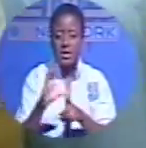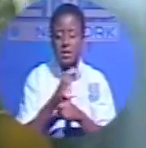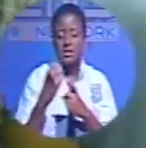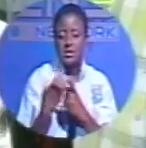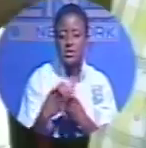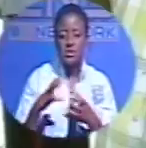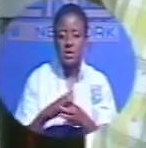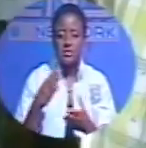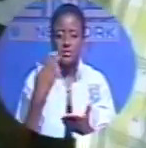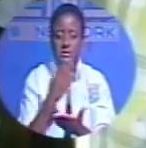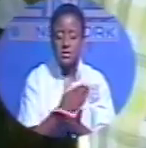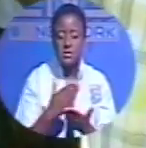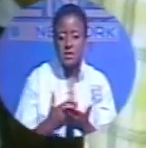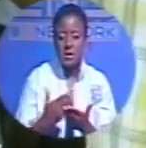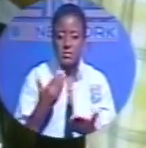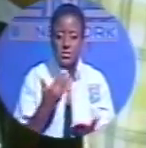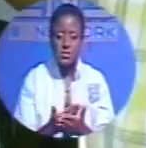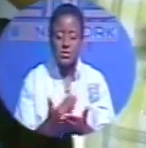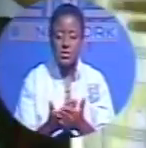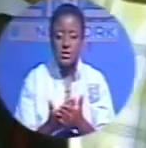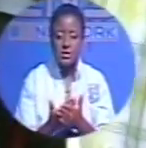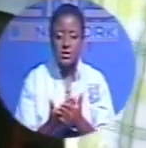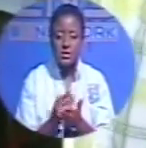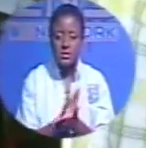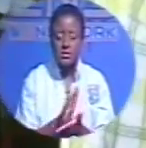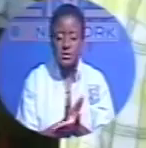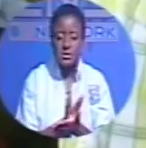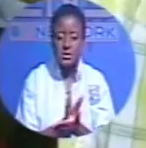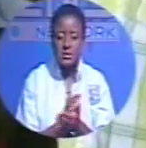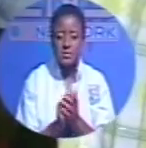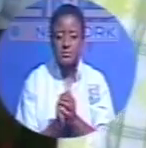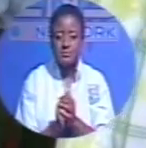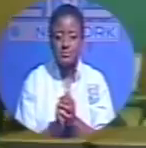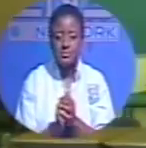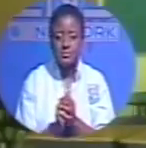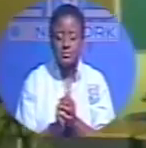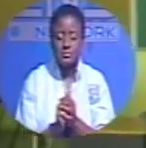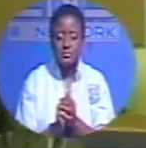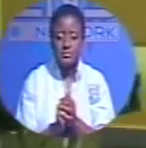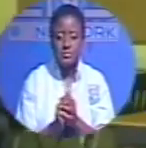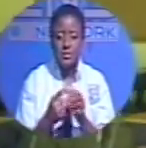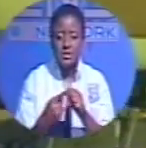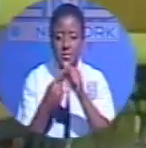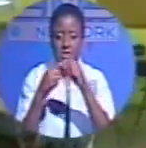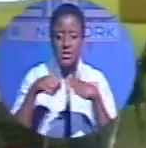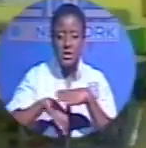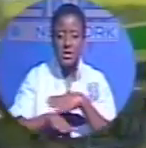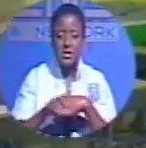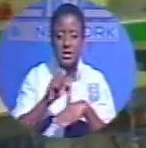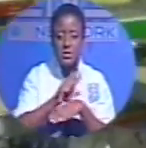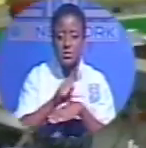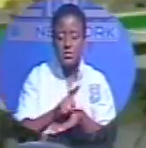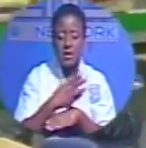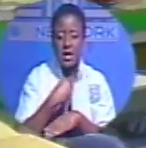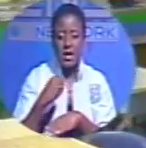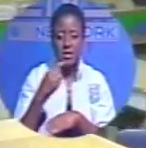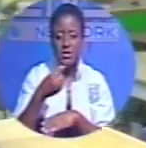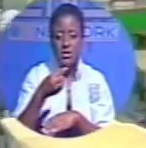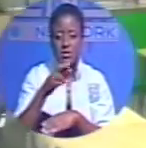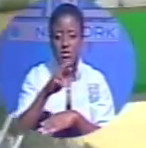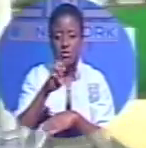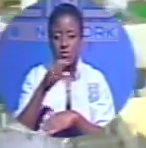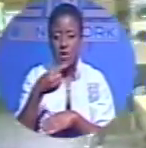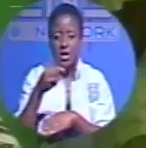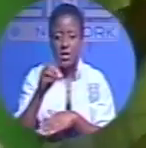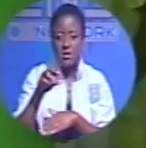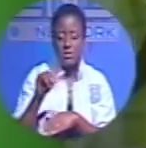in Luther and Gregory Town, where I saw the most severe damage that we have to really, we